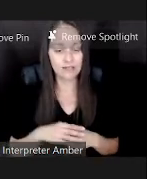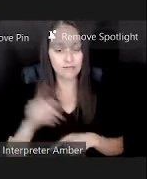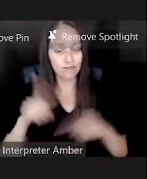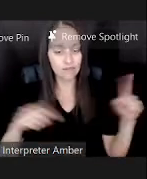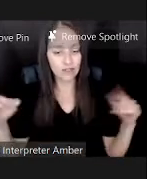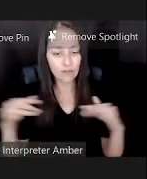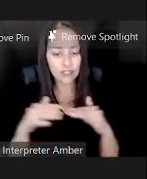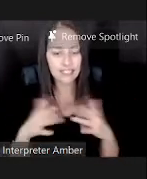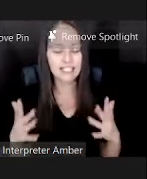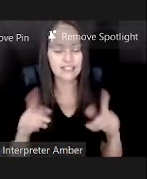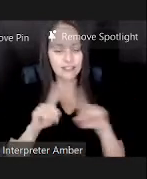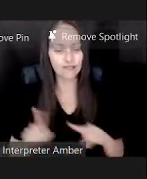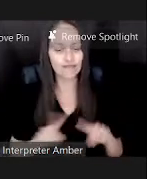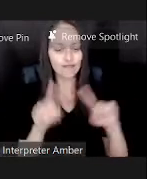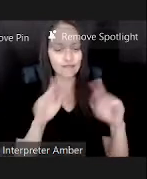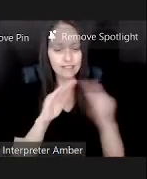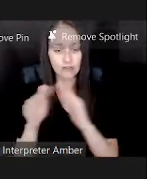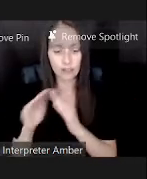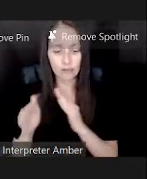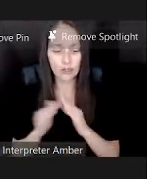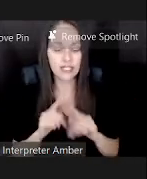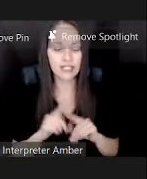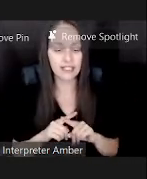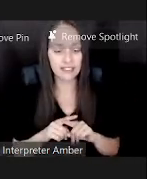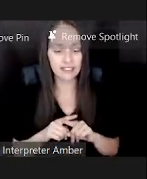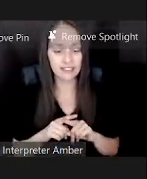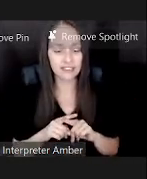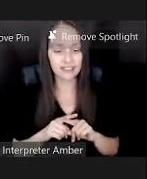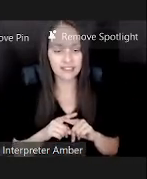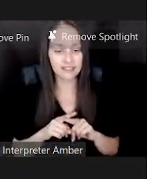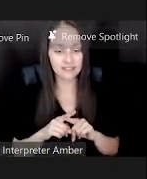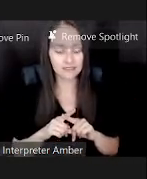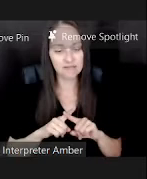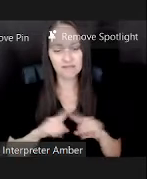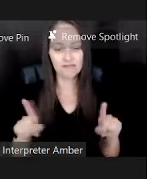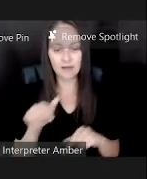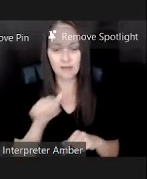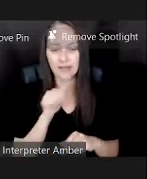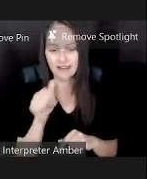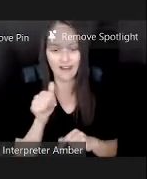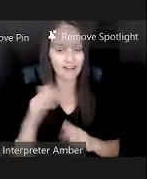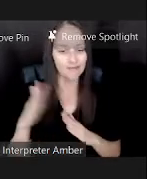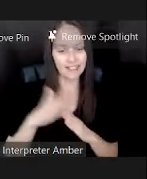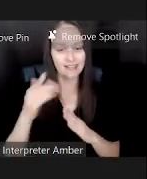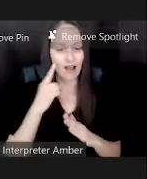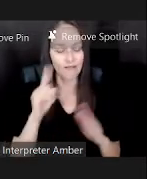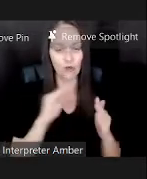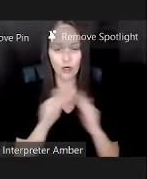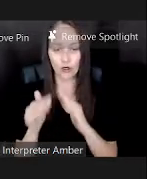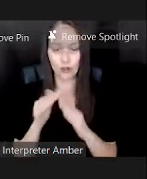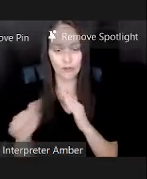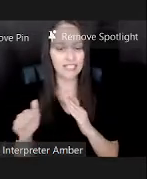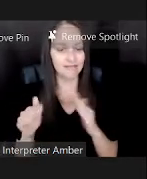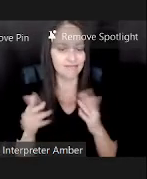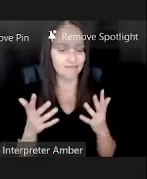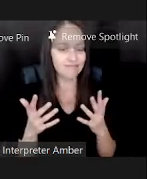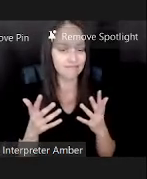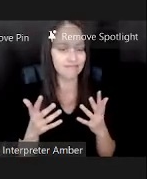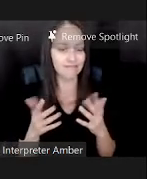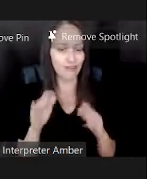diasporic communities, but isn't exactly on the main kind of frame of urban metropolitan art capitals,